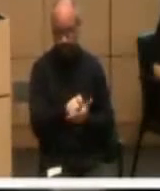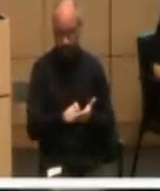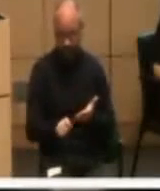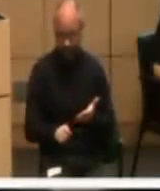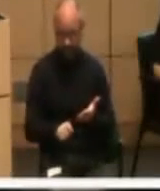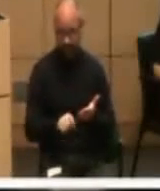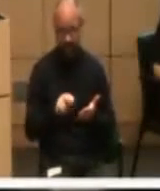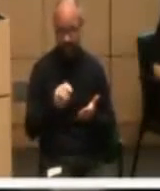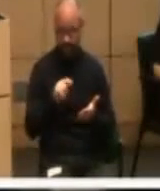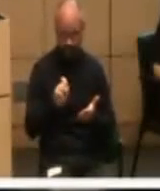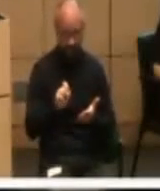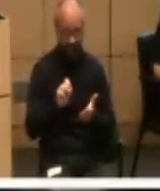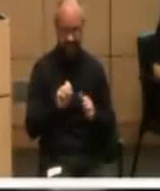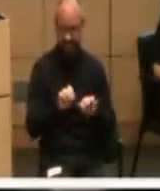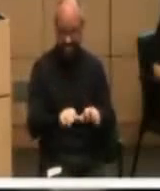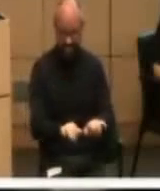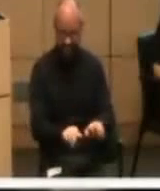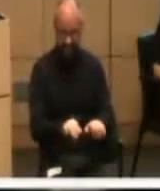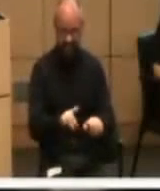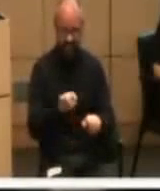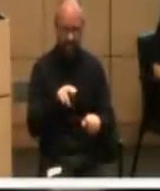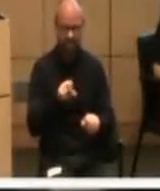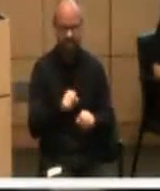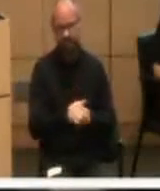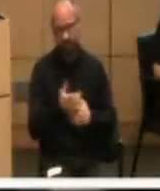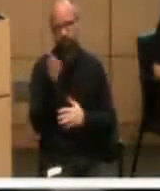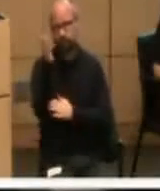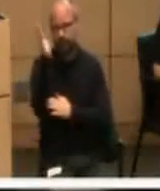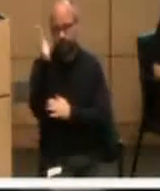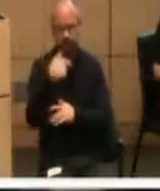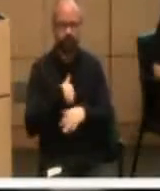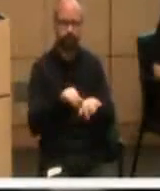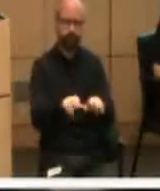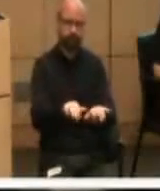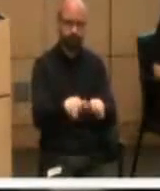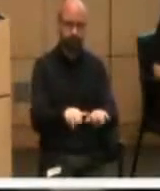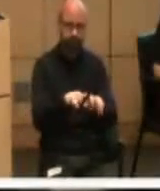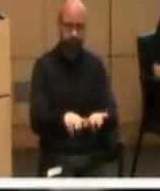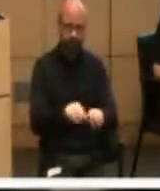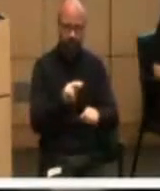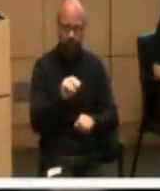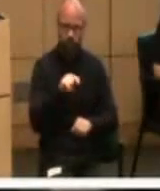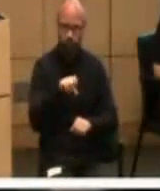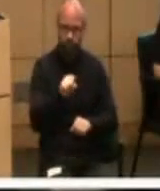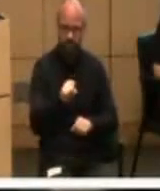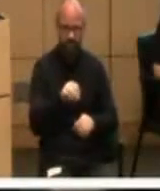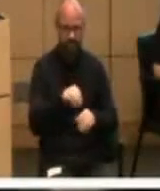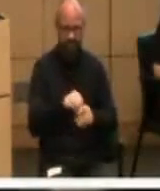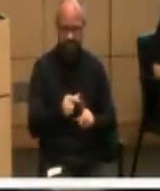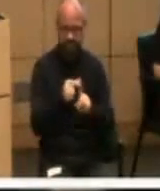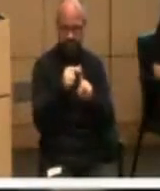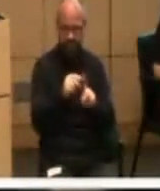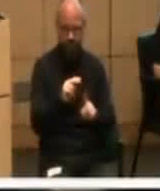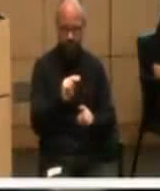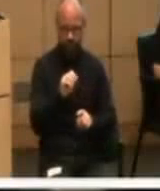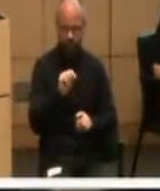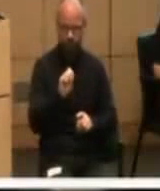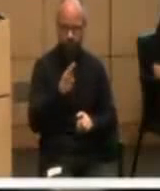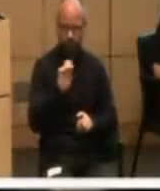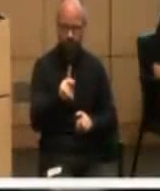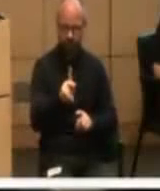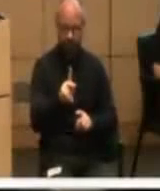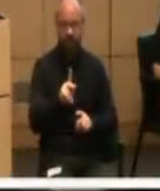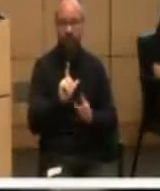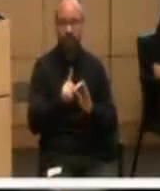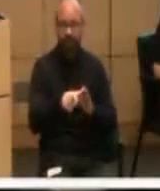record a lecture that a student is listening to, and they take notes in a special notebook, and then they can later on